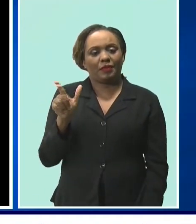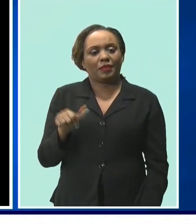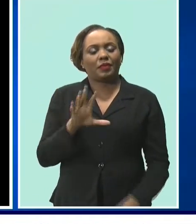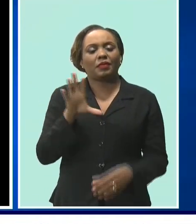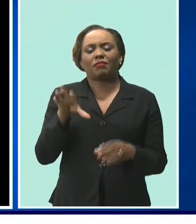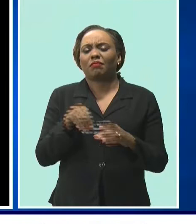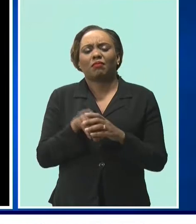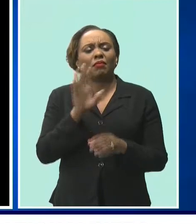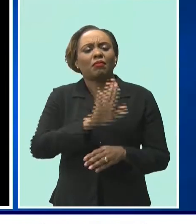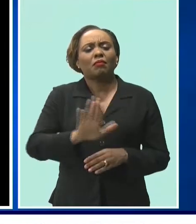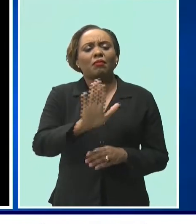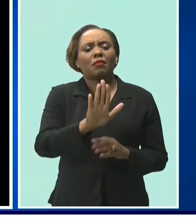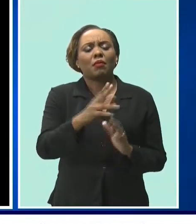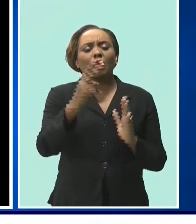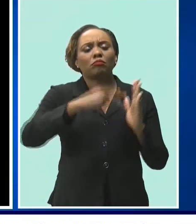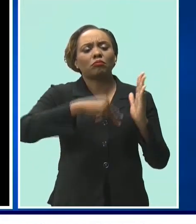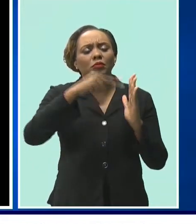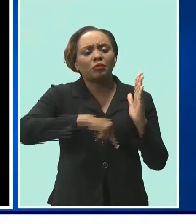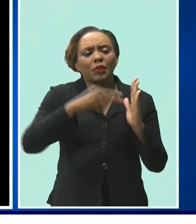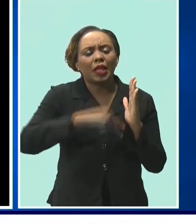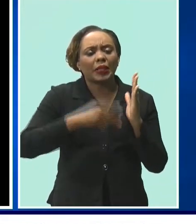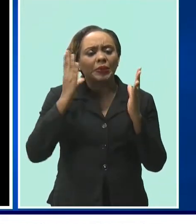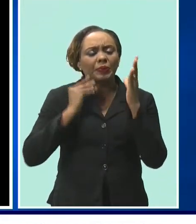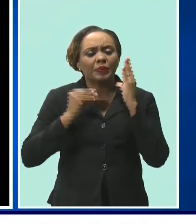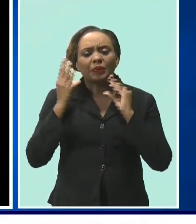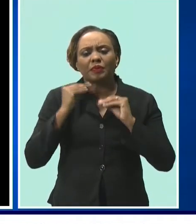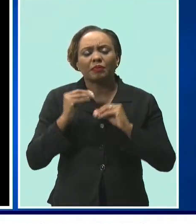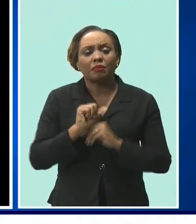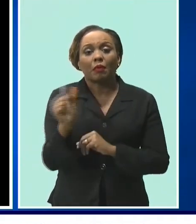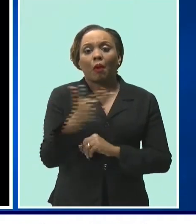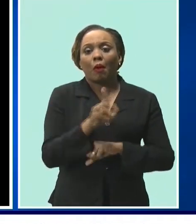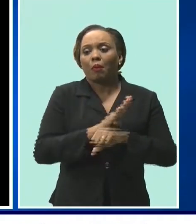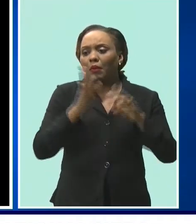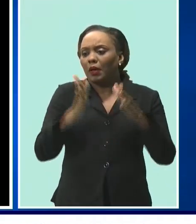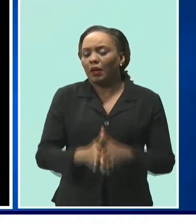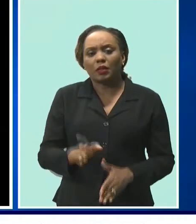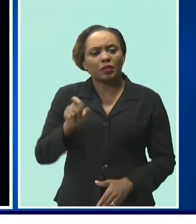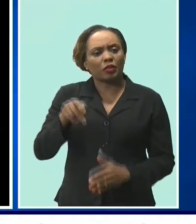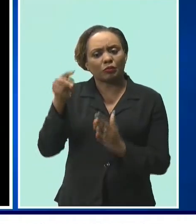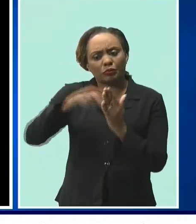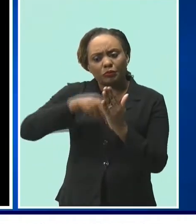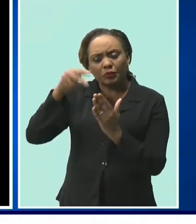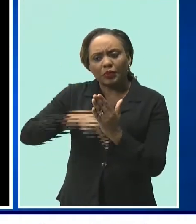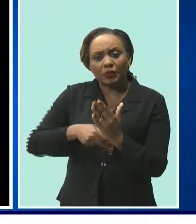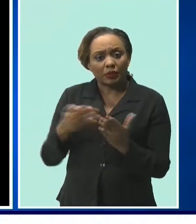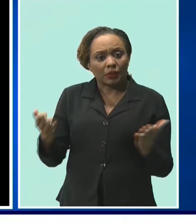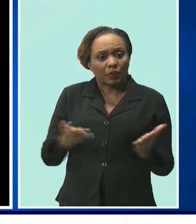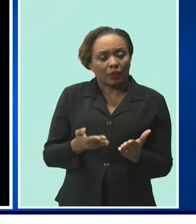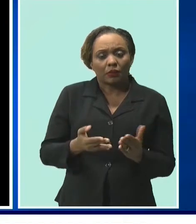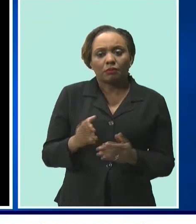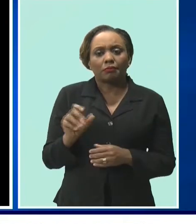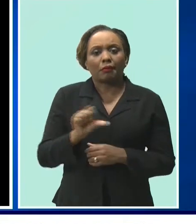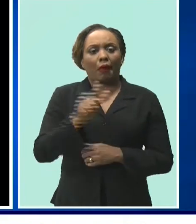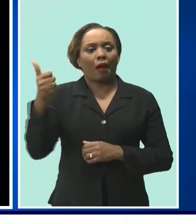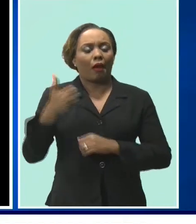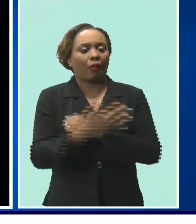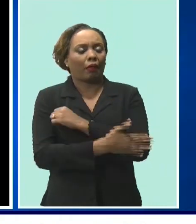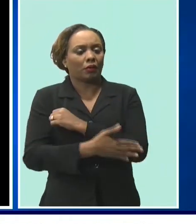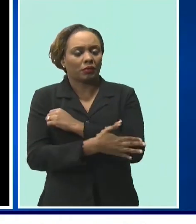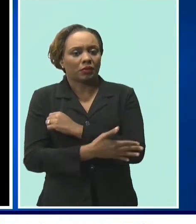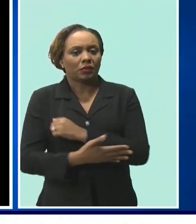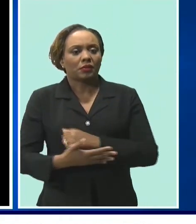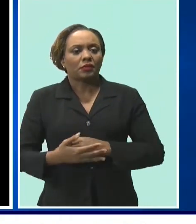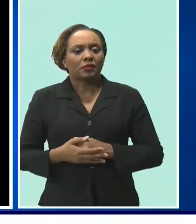your reading experience. It should be read by all Barbadians, both here and abroad. The book